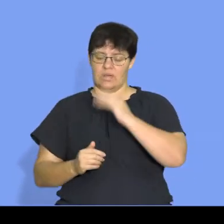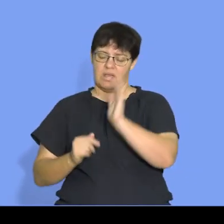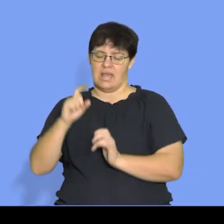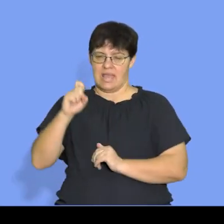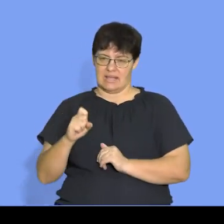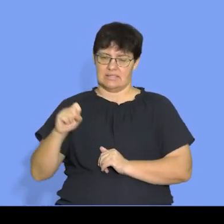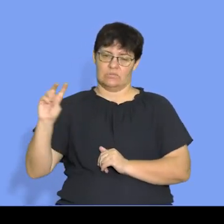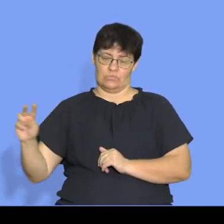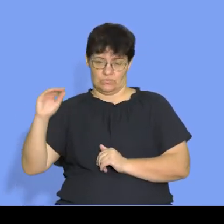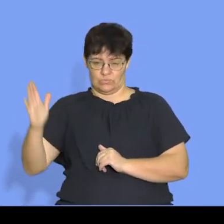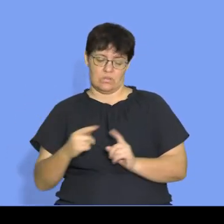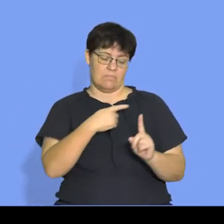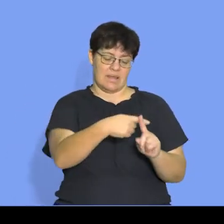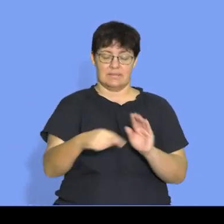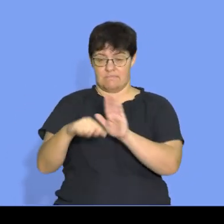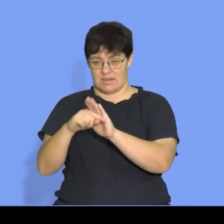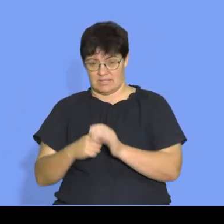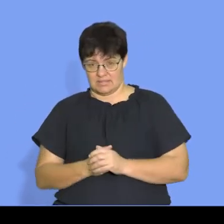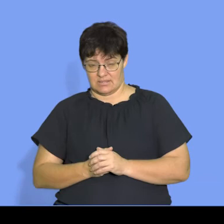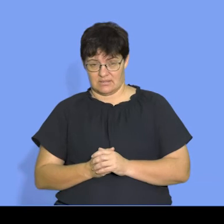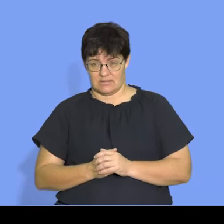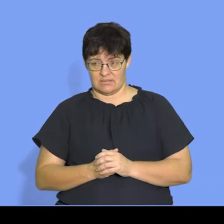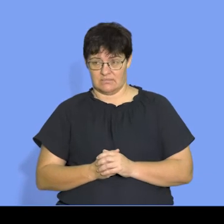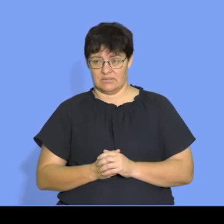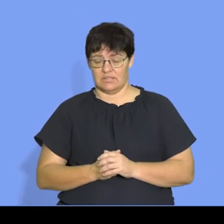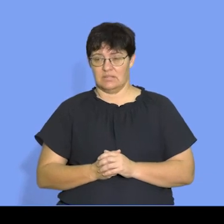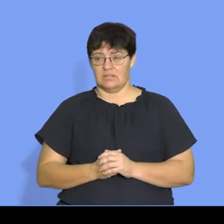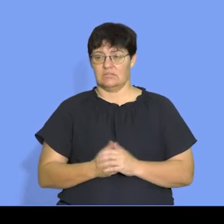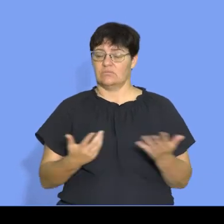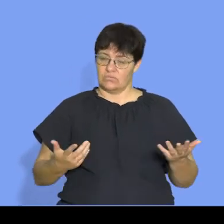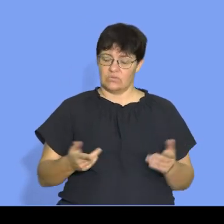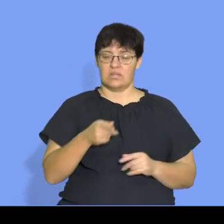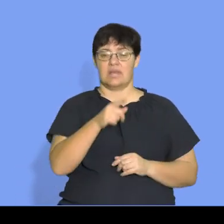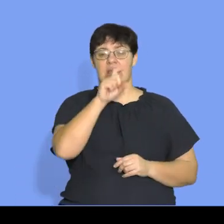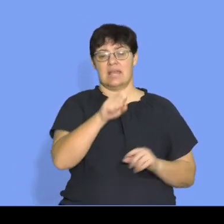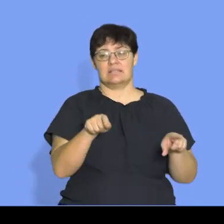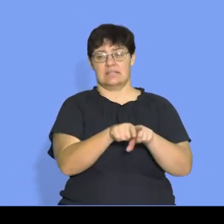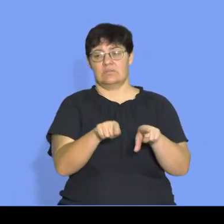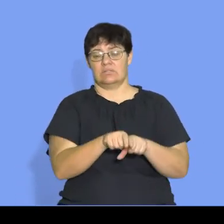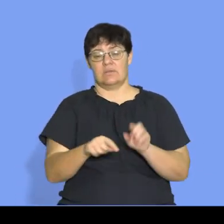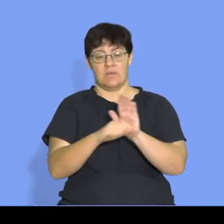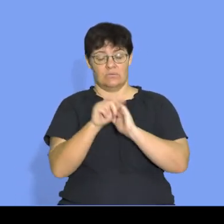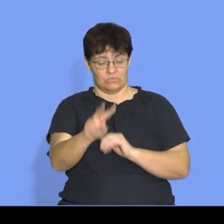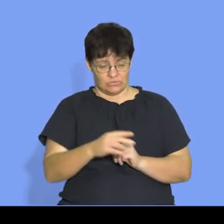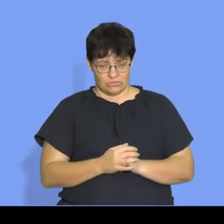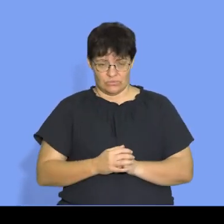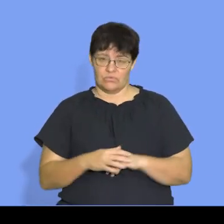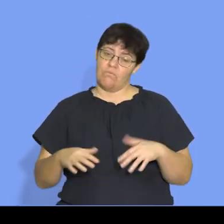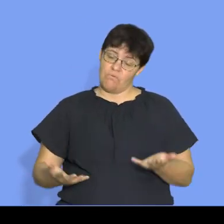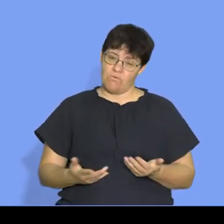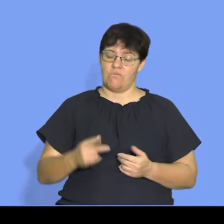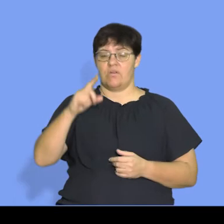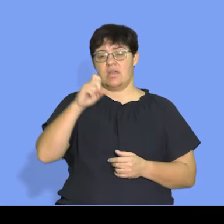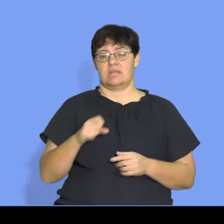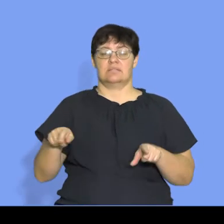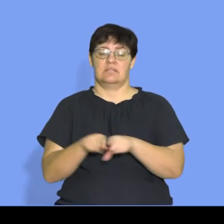a plus and a minus equal to 0. Then it's x is equals to minus 2, or x